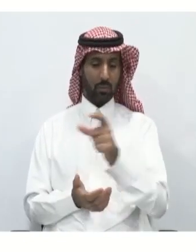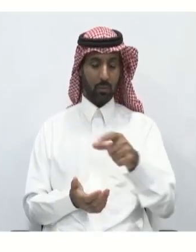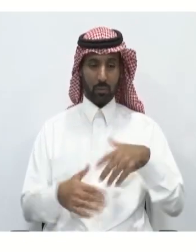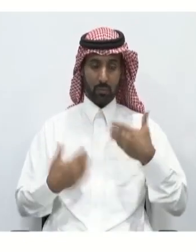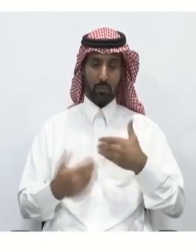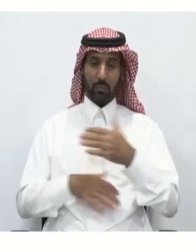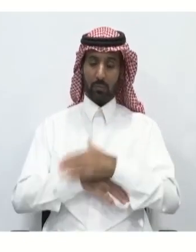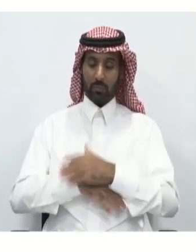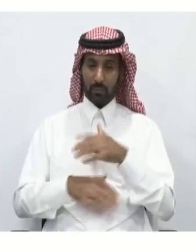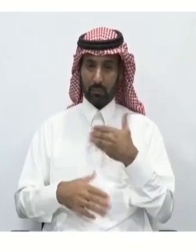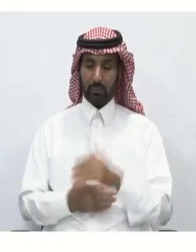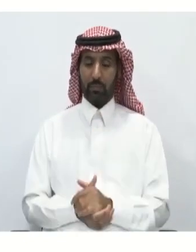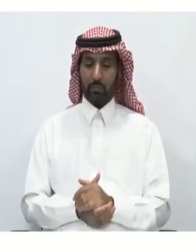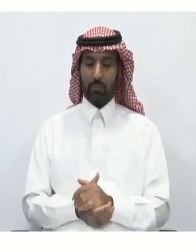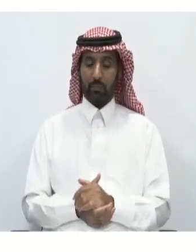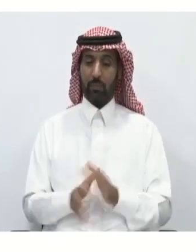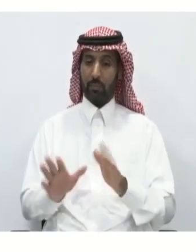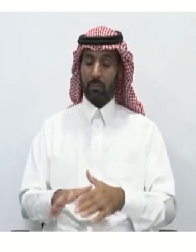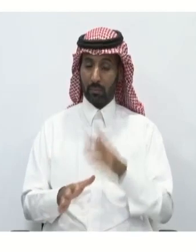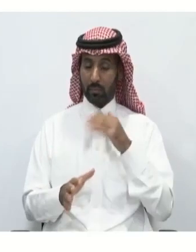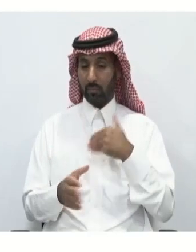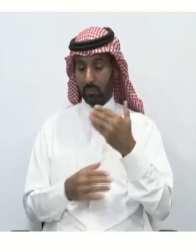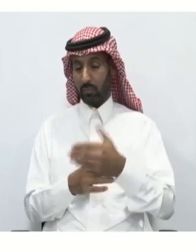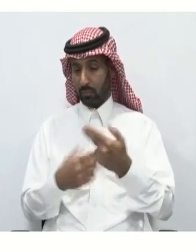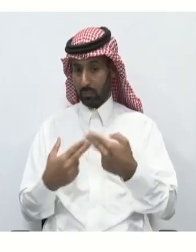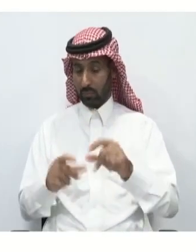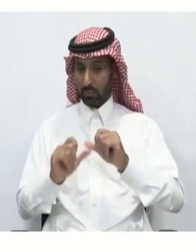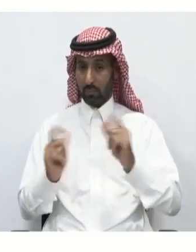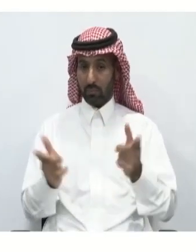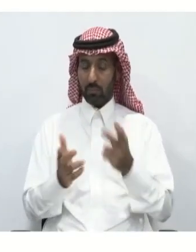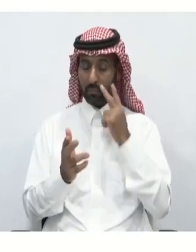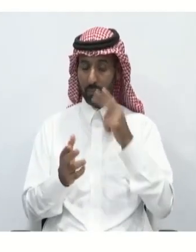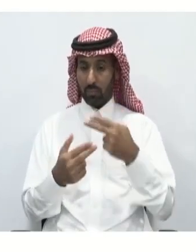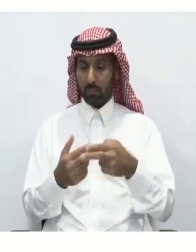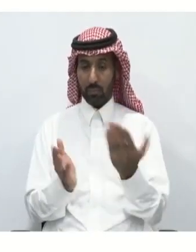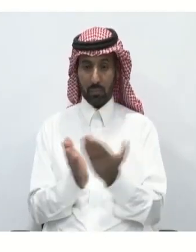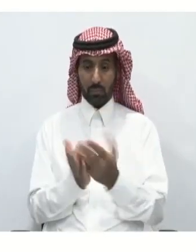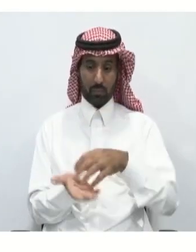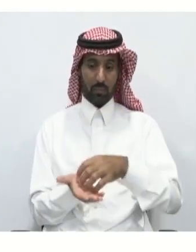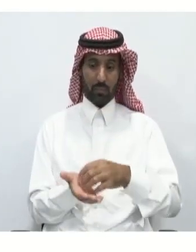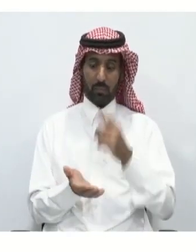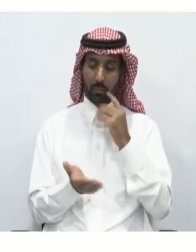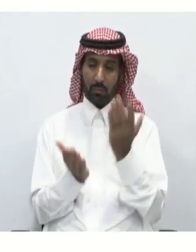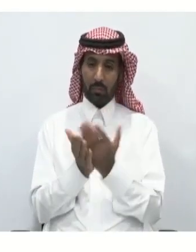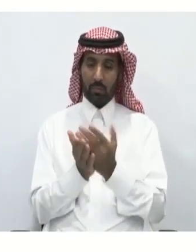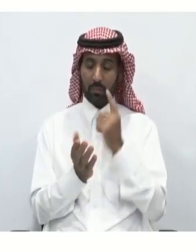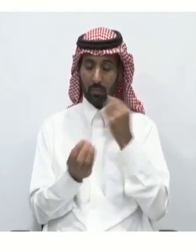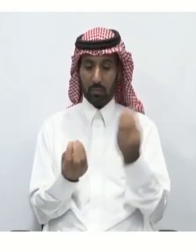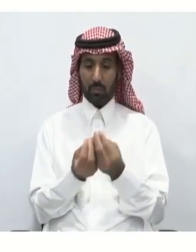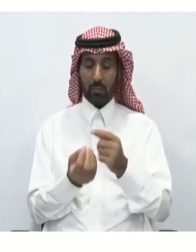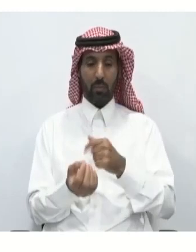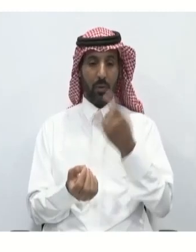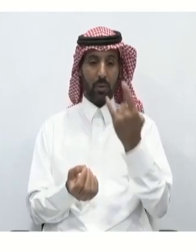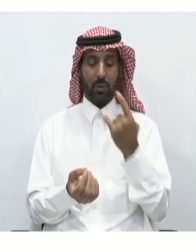very polite and professional. The conference starts tomorrow, and our group is getting ready. In fact, I have to meet them in the lobby in about